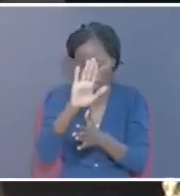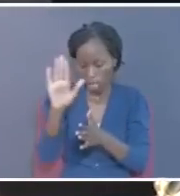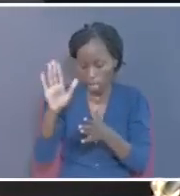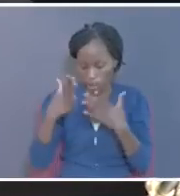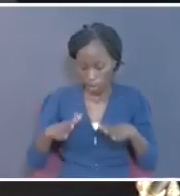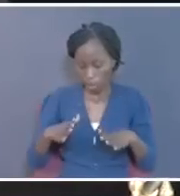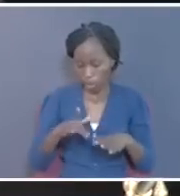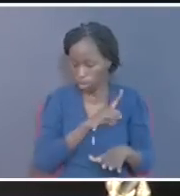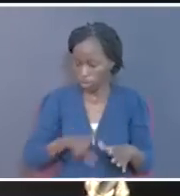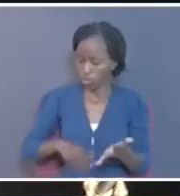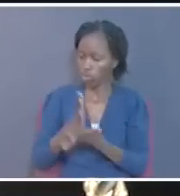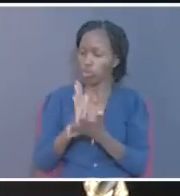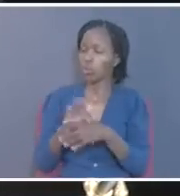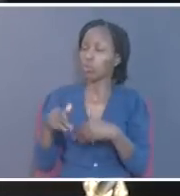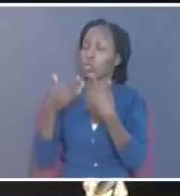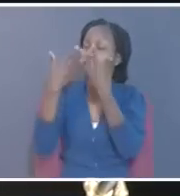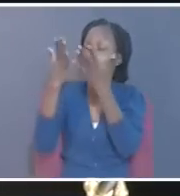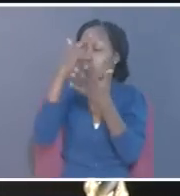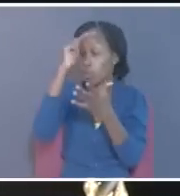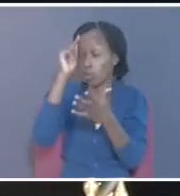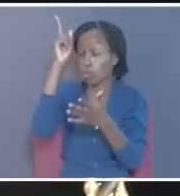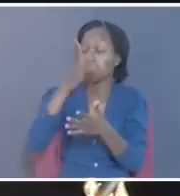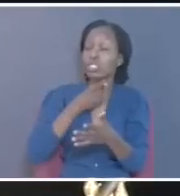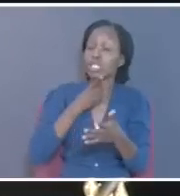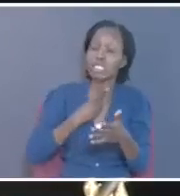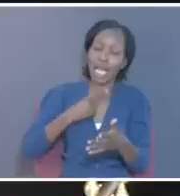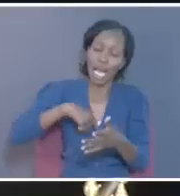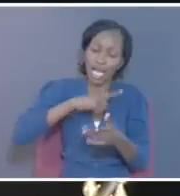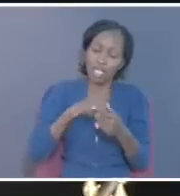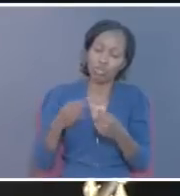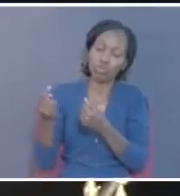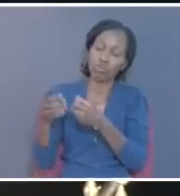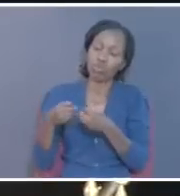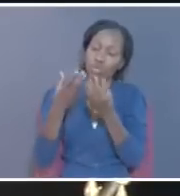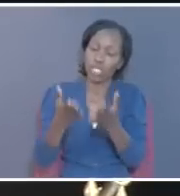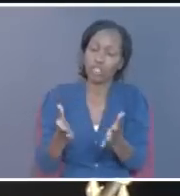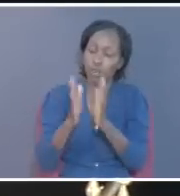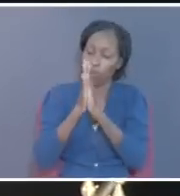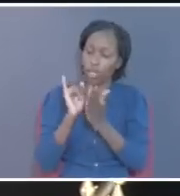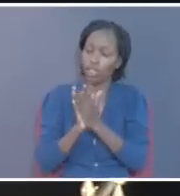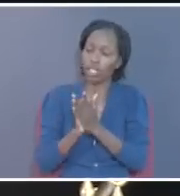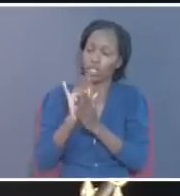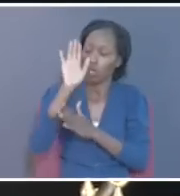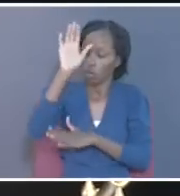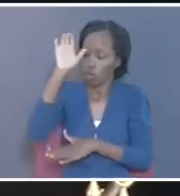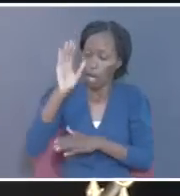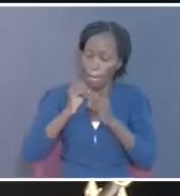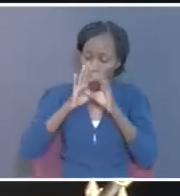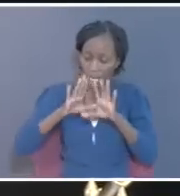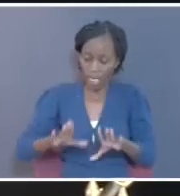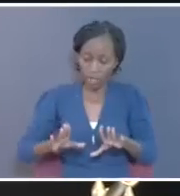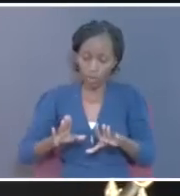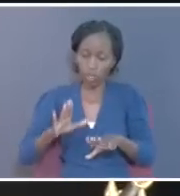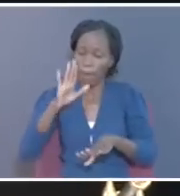Indeed, Lord, we give because you desire of us to give. I pray that your blessing will